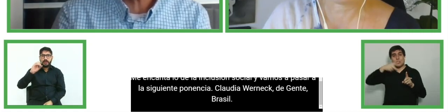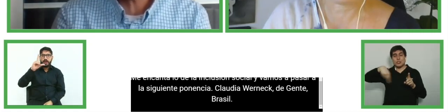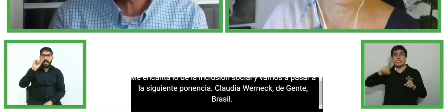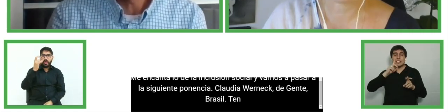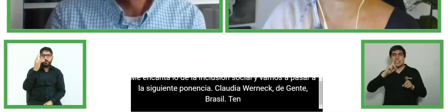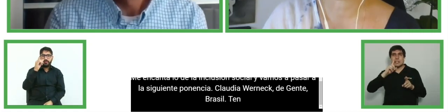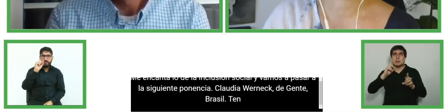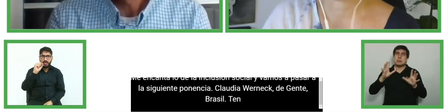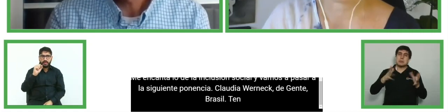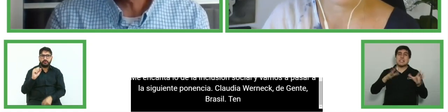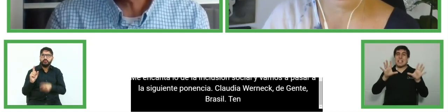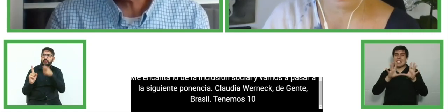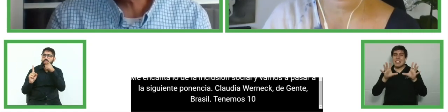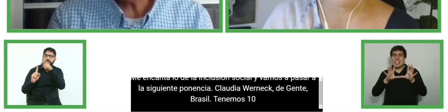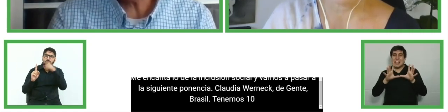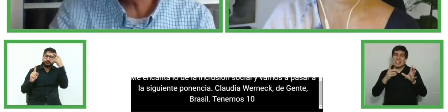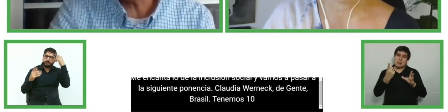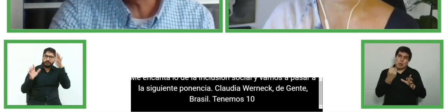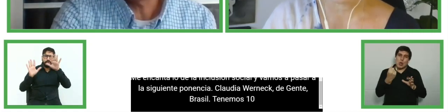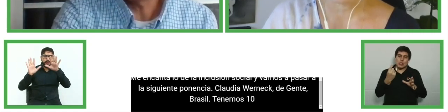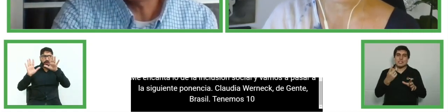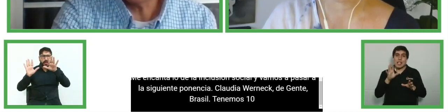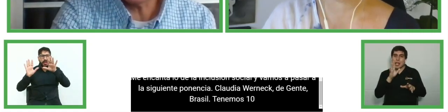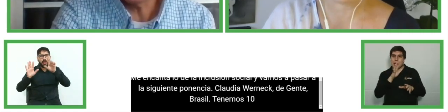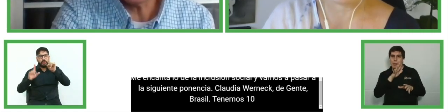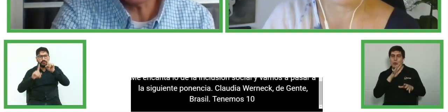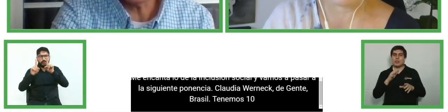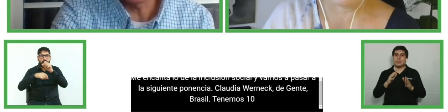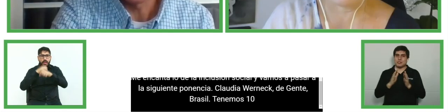Let's go. Come on.